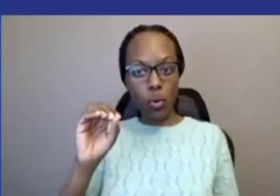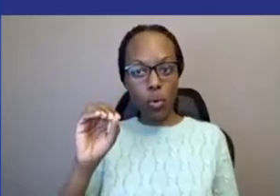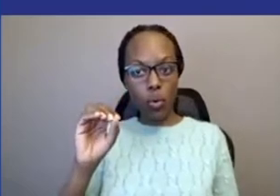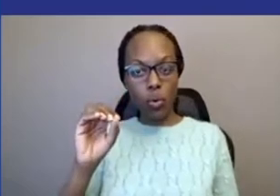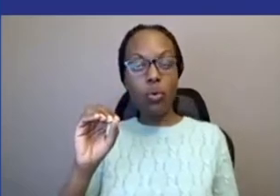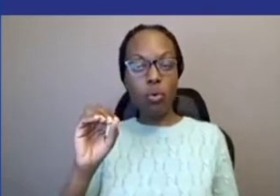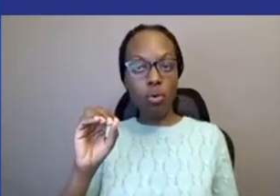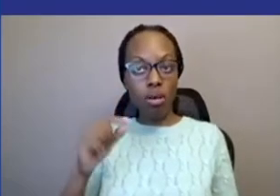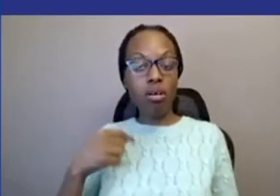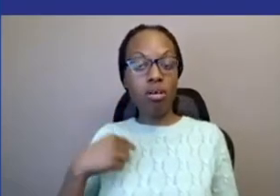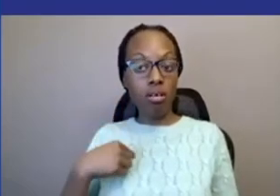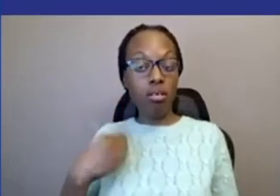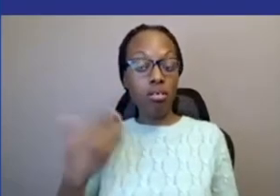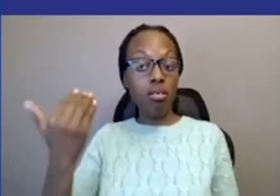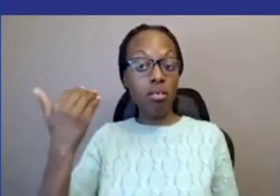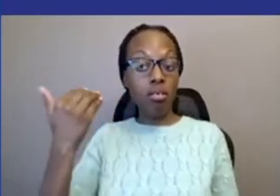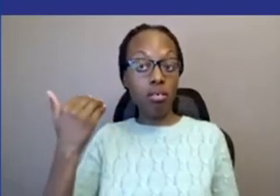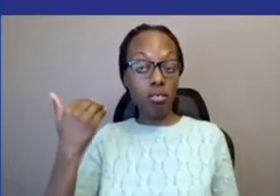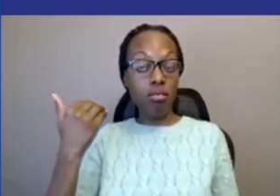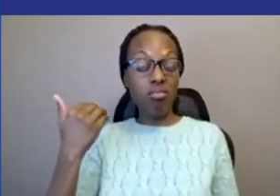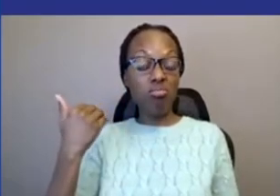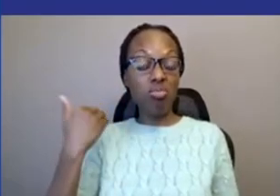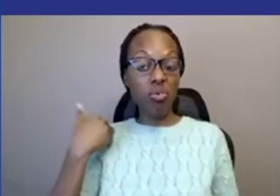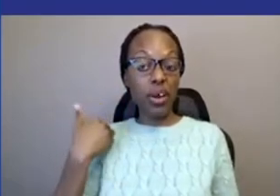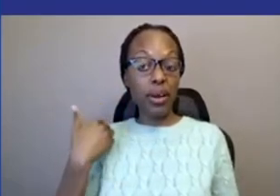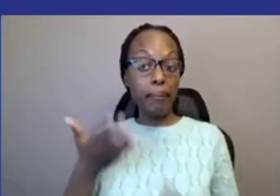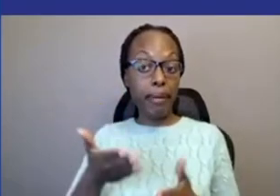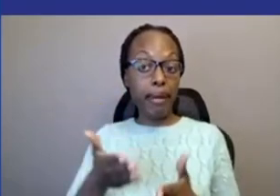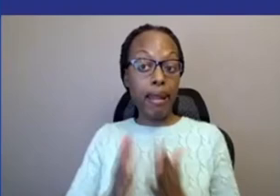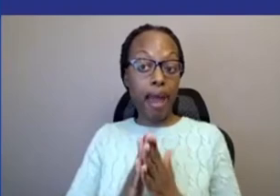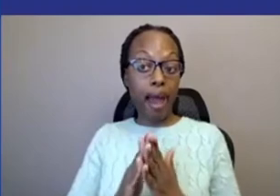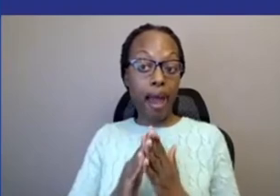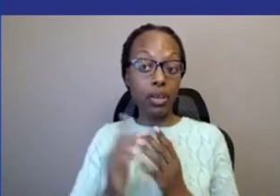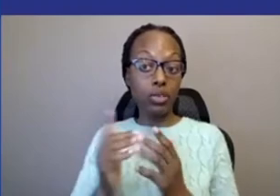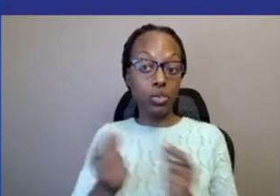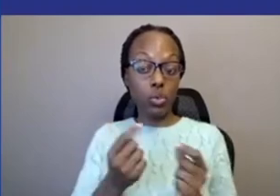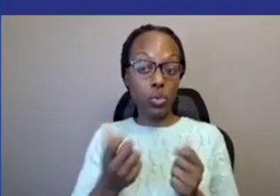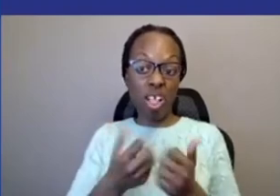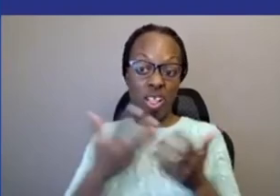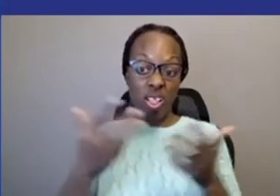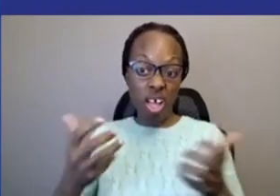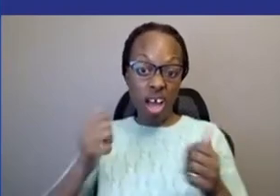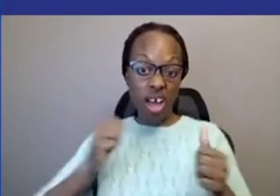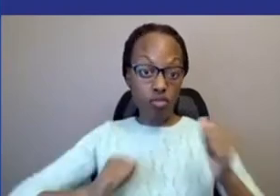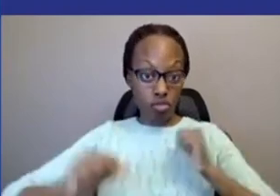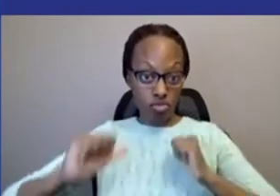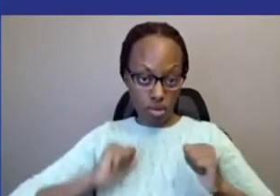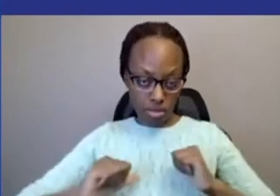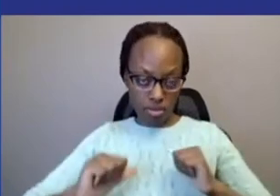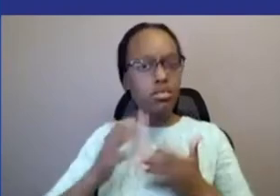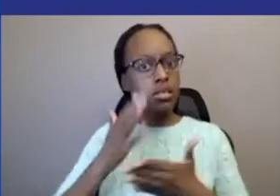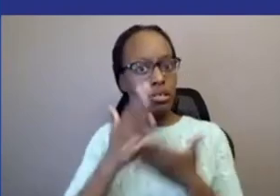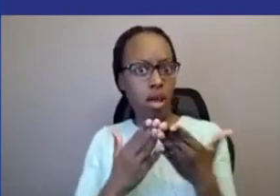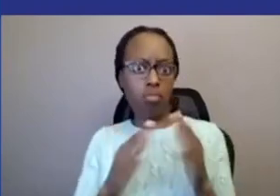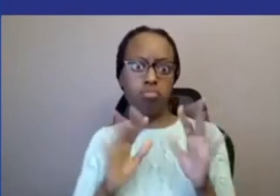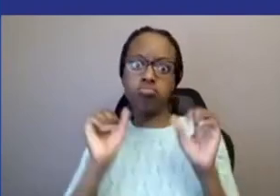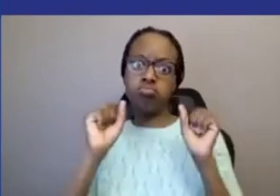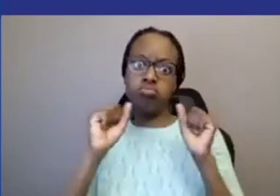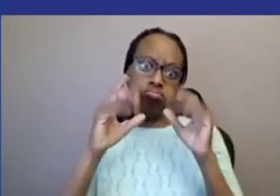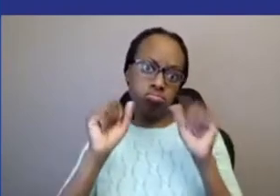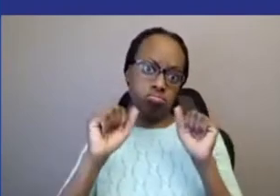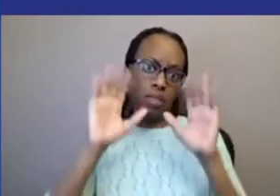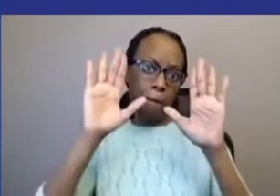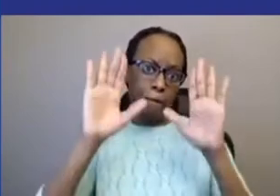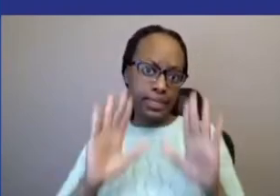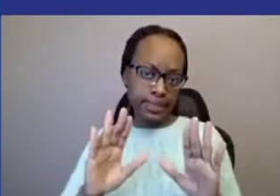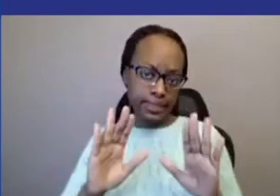numerous performances, and some of them were amazing, and some